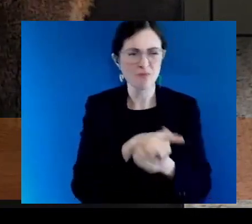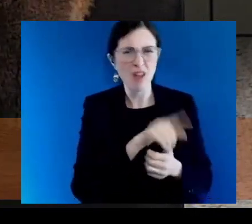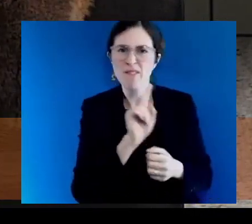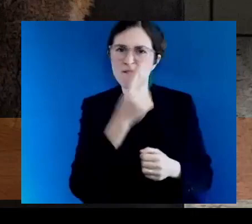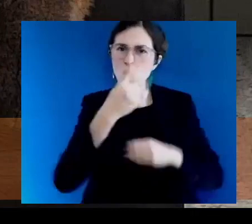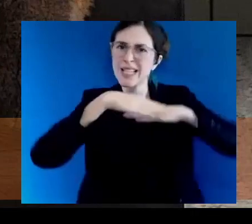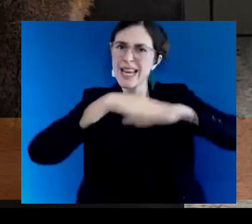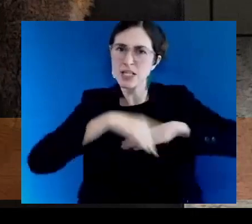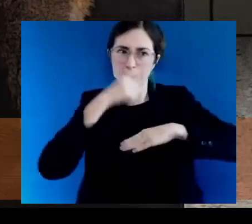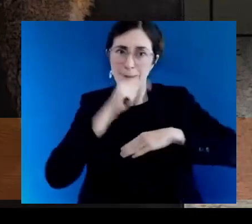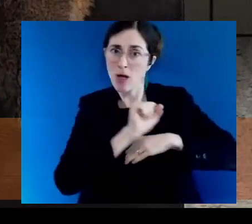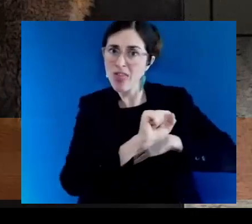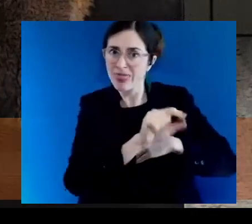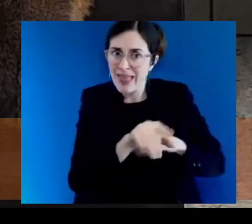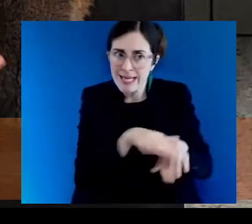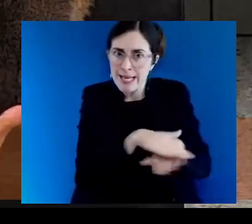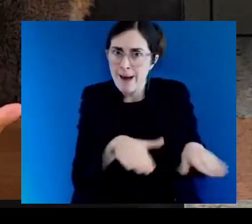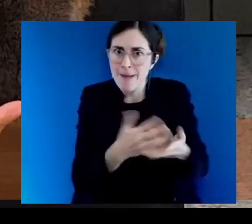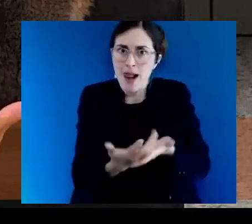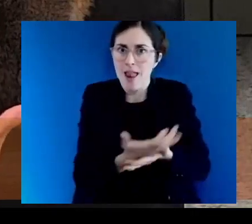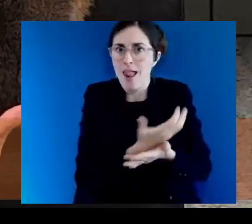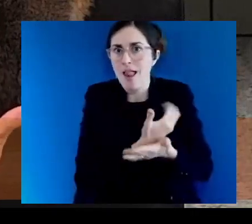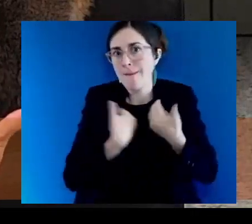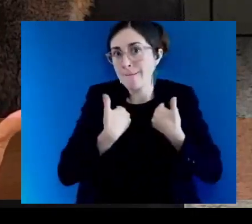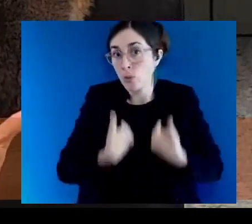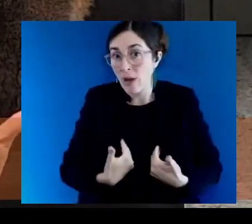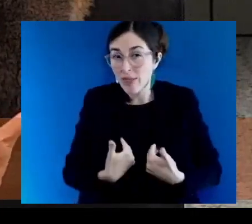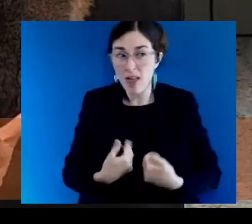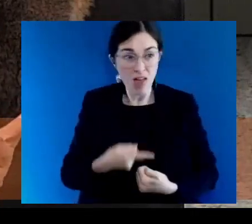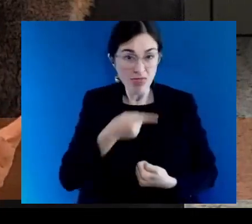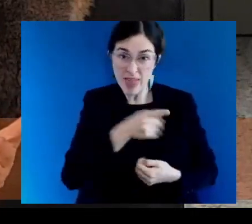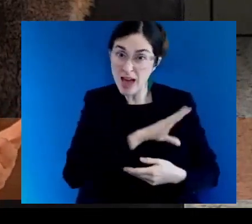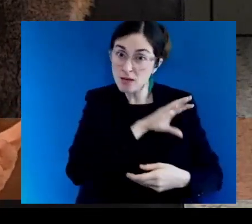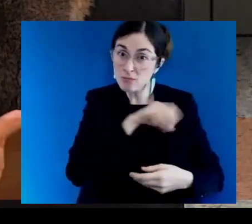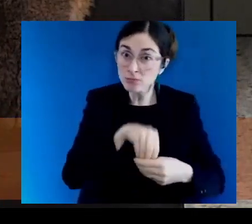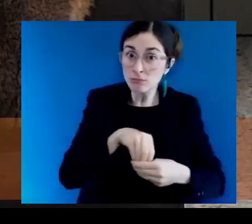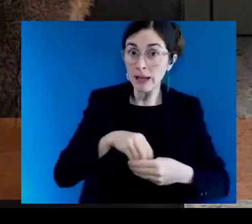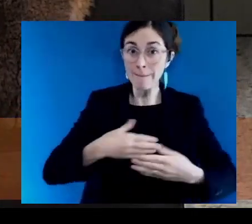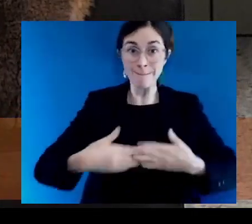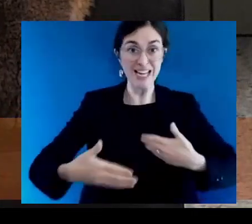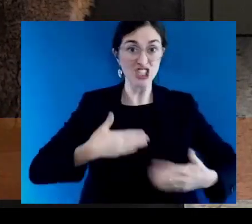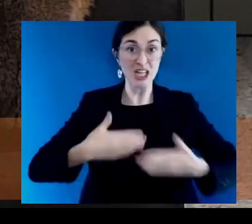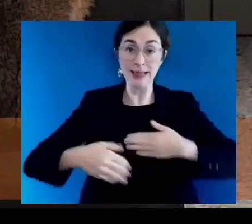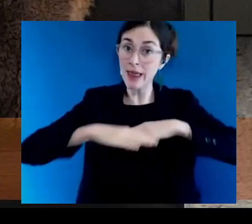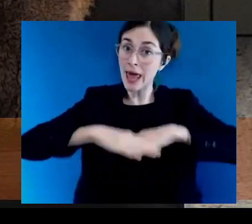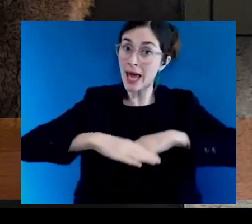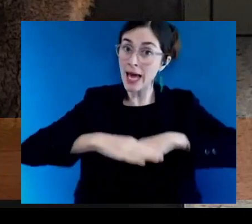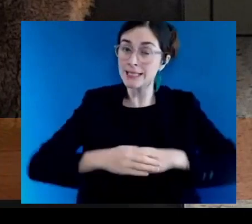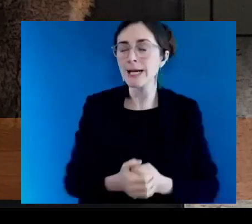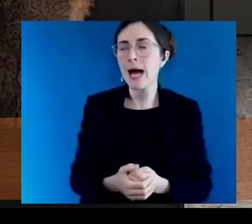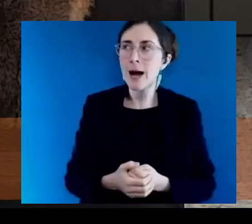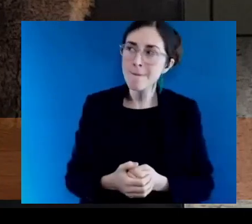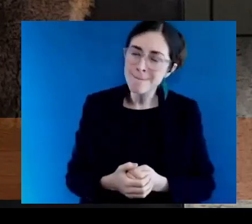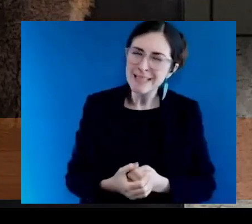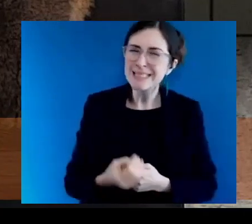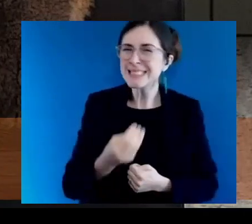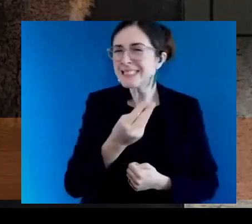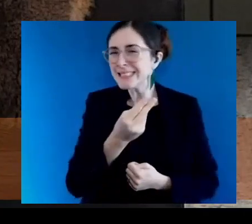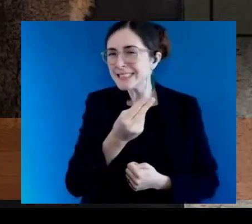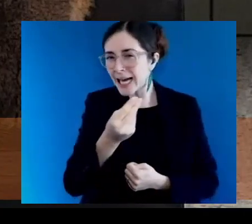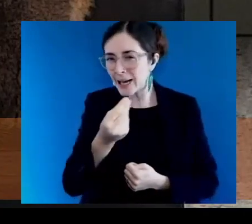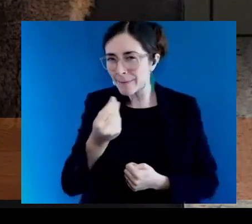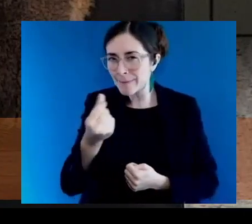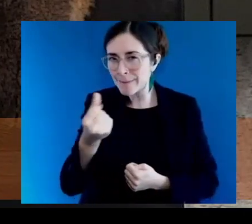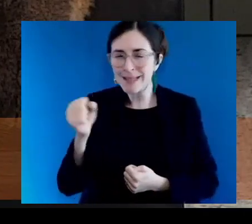in the wealth, are they participating in the land management at some level? Some level, but I would